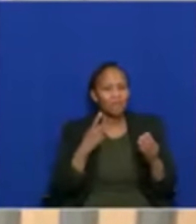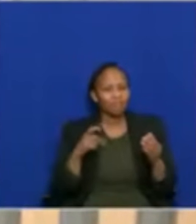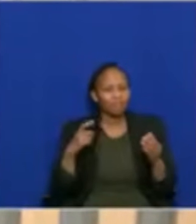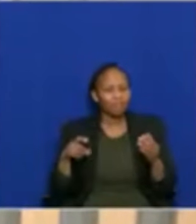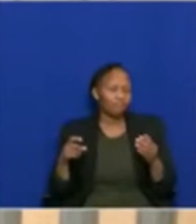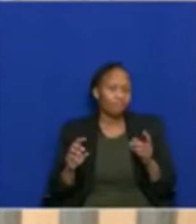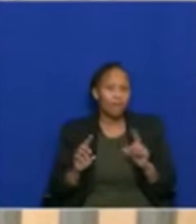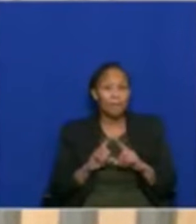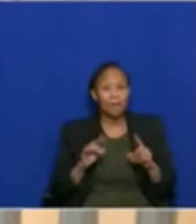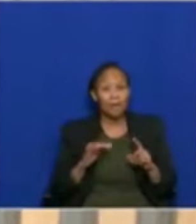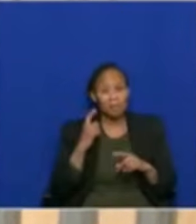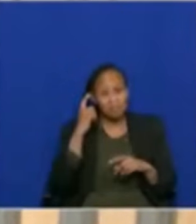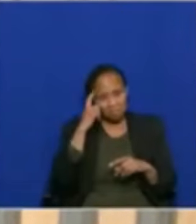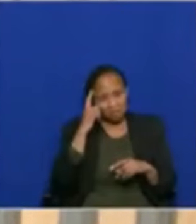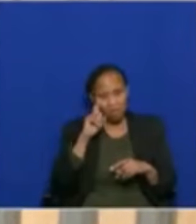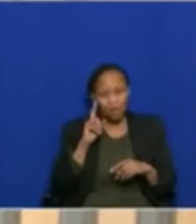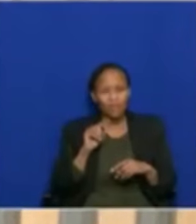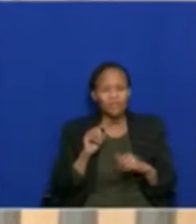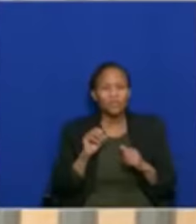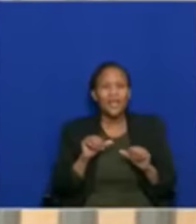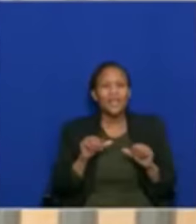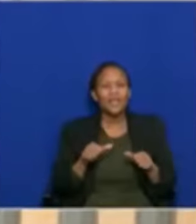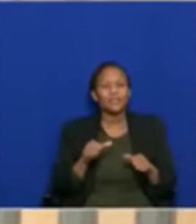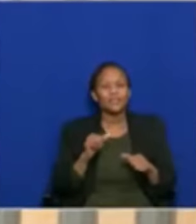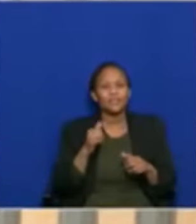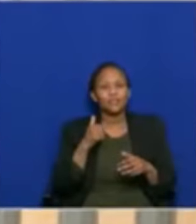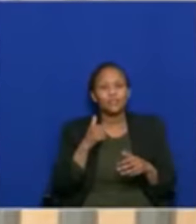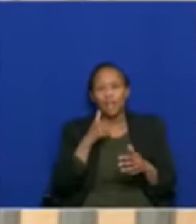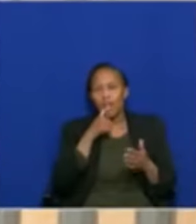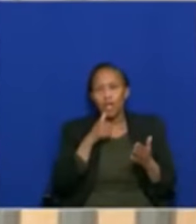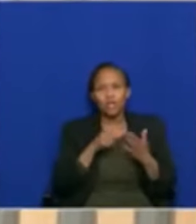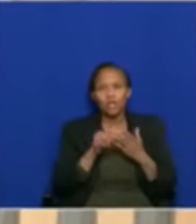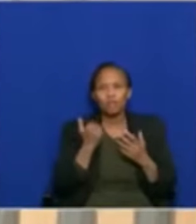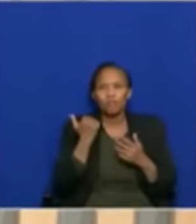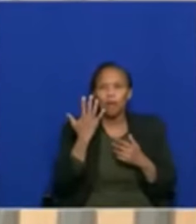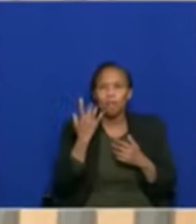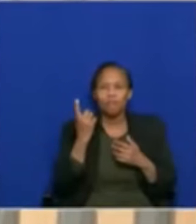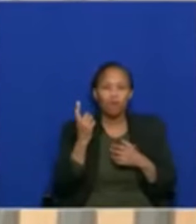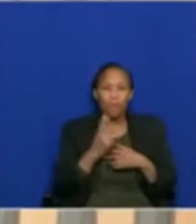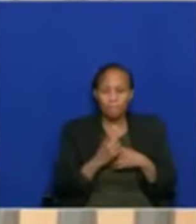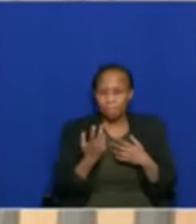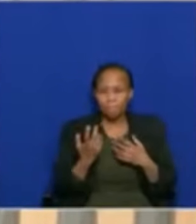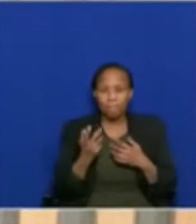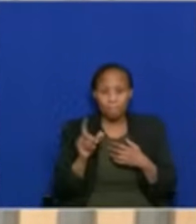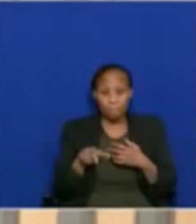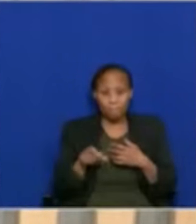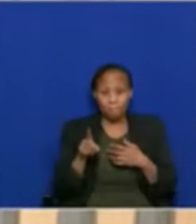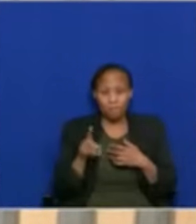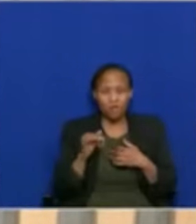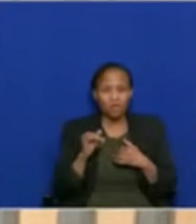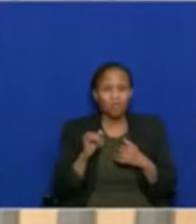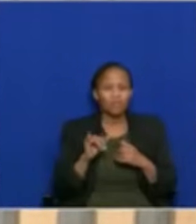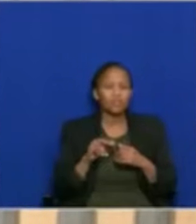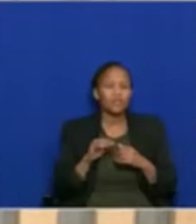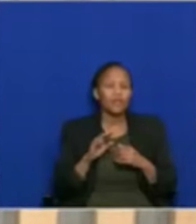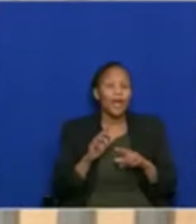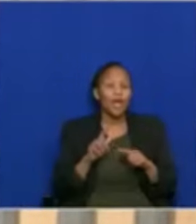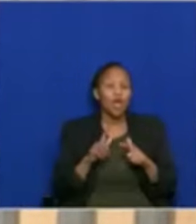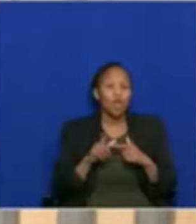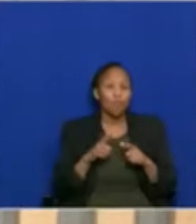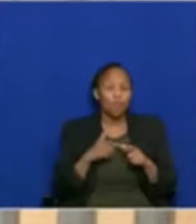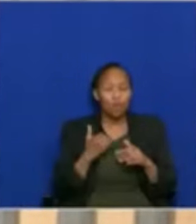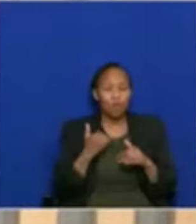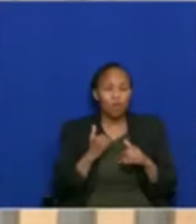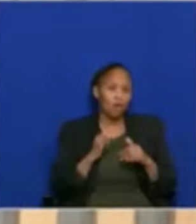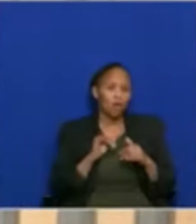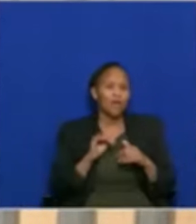issued is on the 4th of April. For the record, Commissioners, it's page 1978. We need not